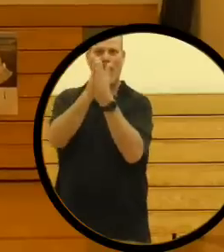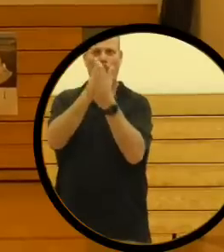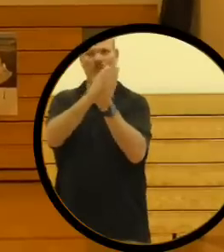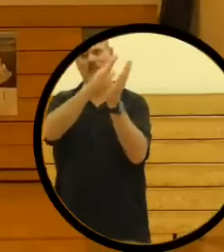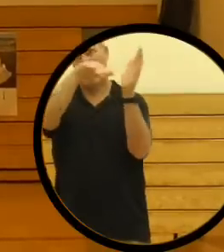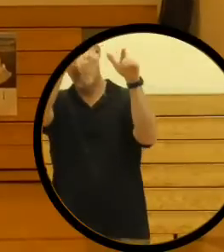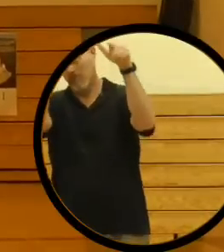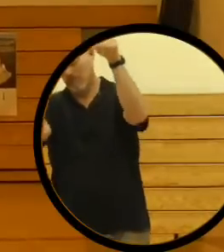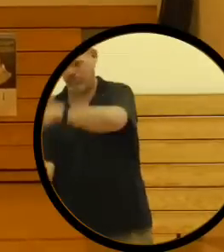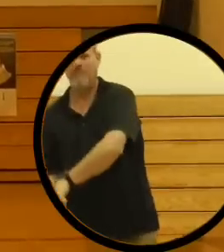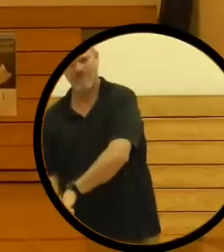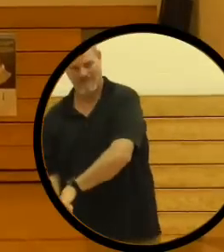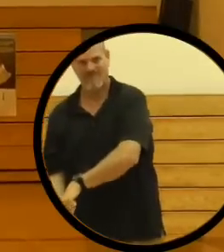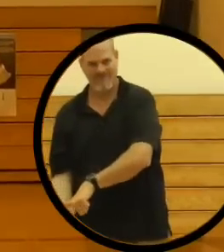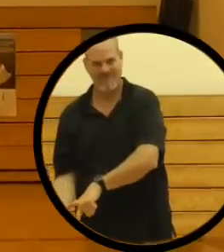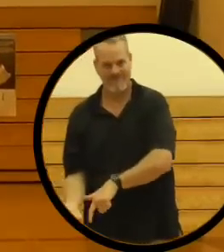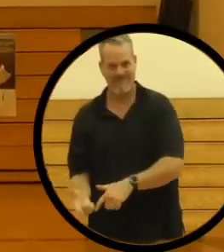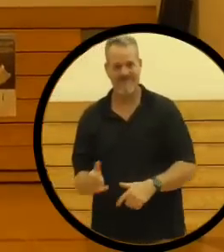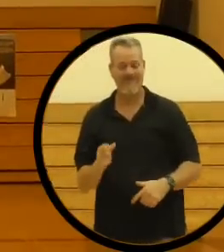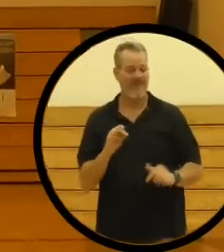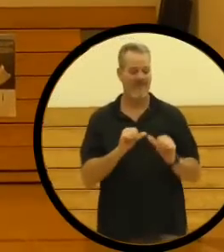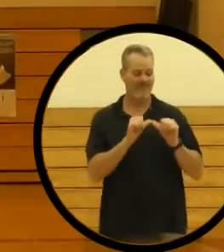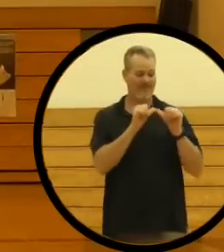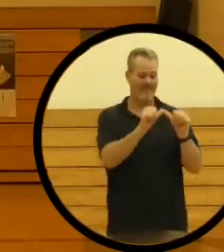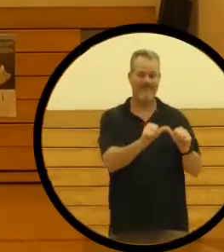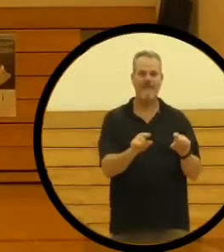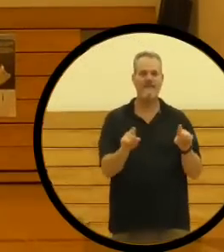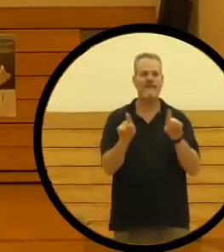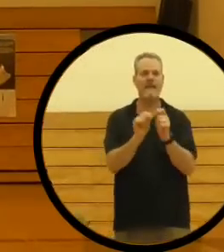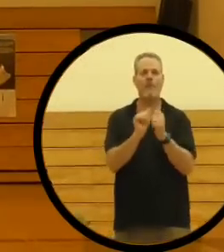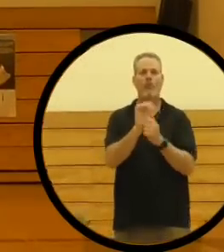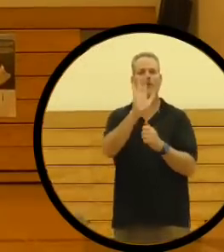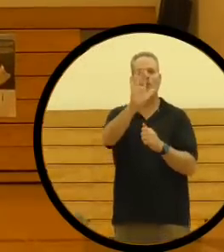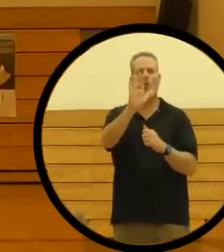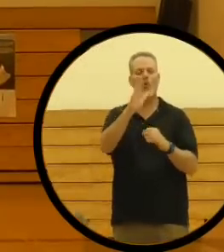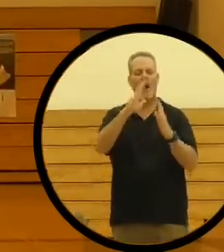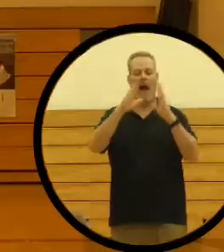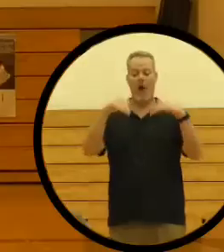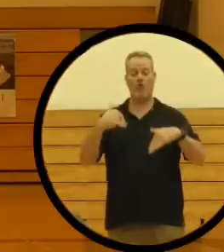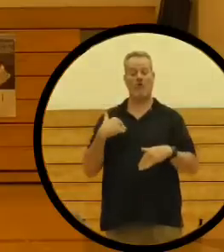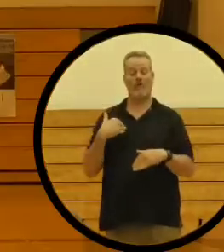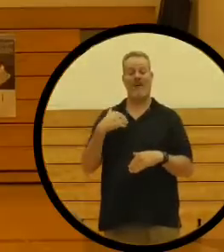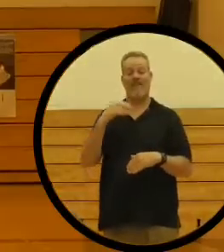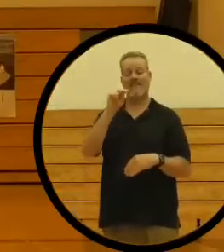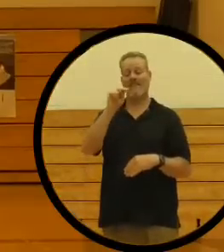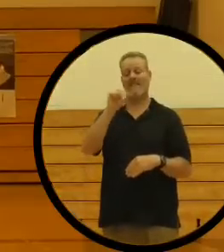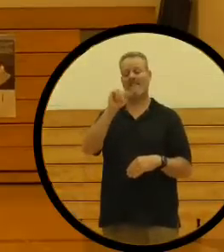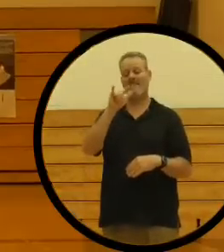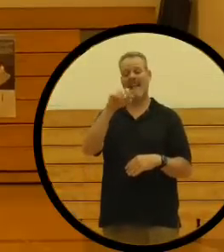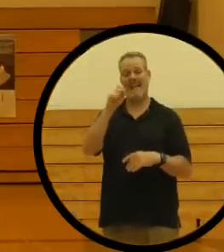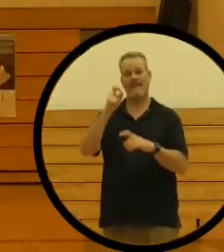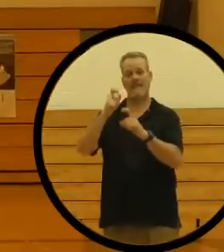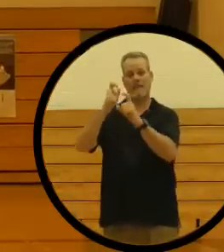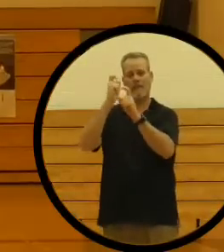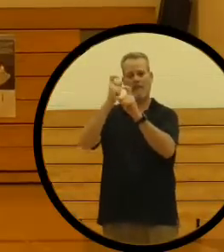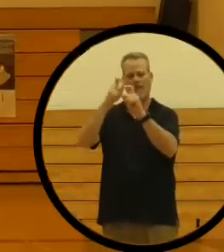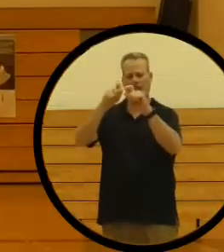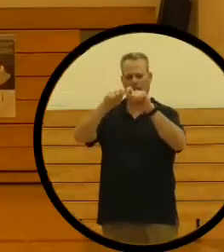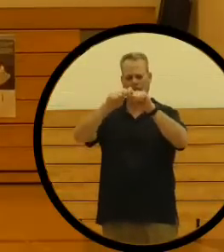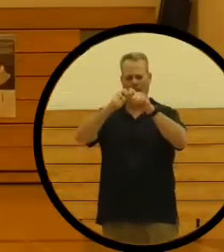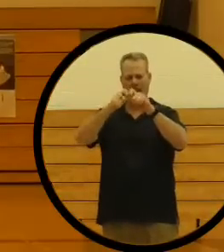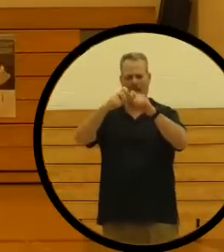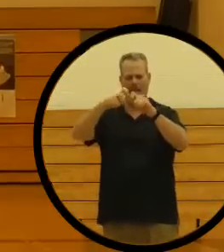and eventually it'll fall off the bookshelf. Same thing with nails in your house. If you take a couple pliers and start bending a nail, you bend it a couple